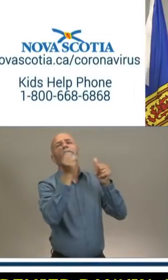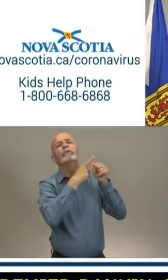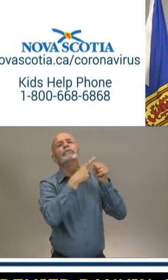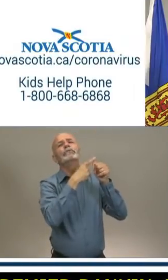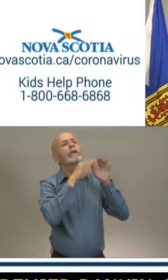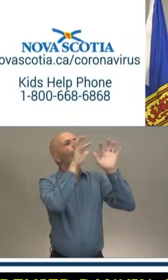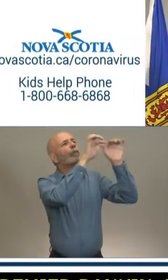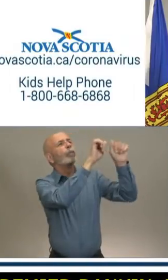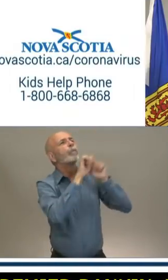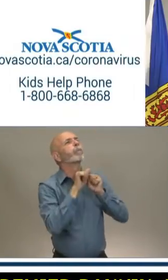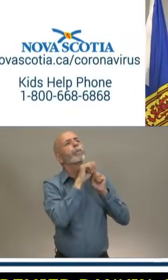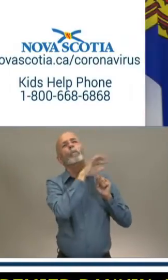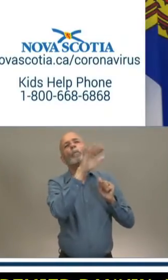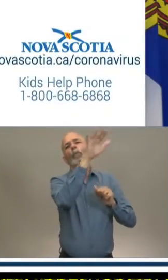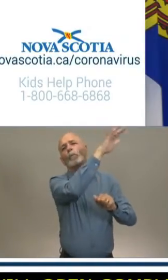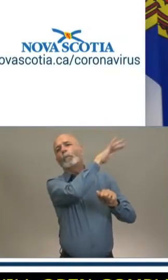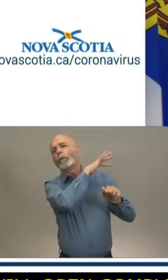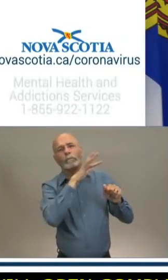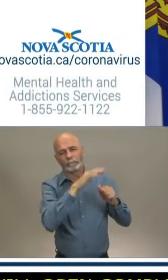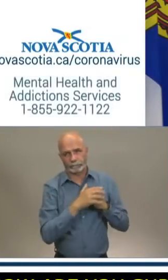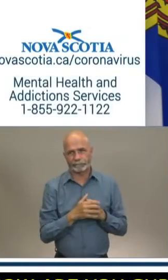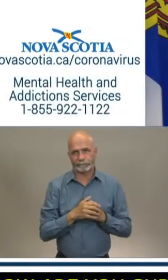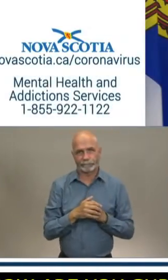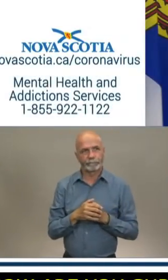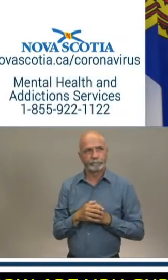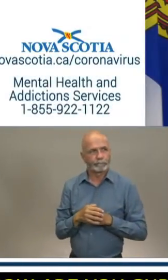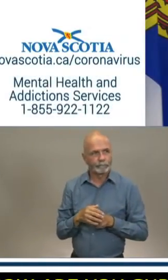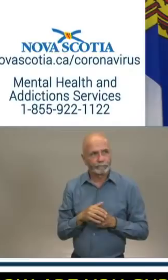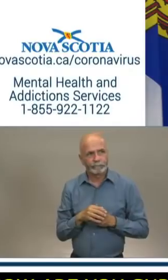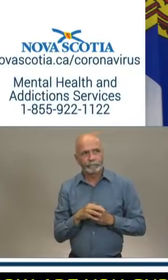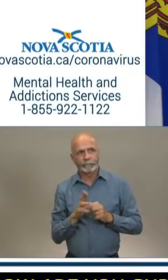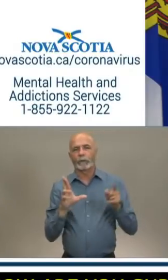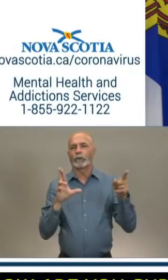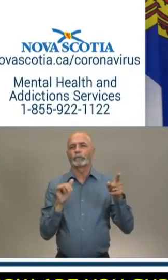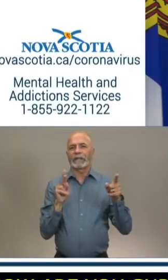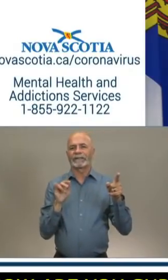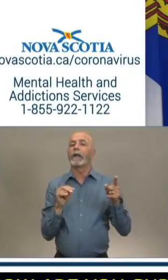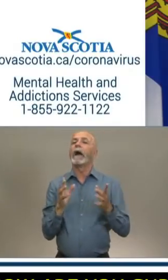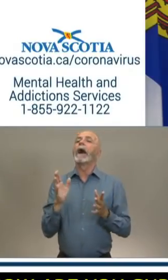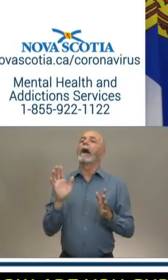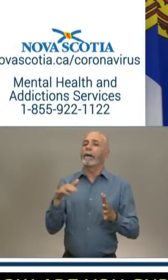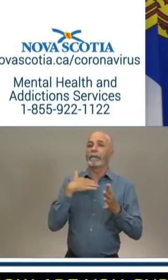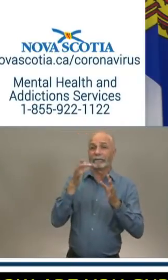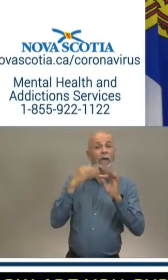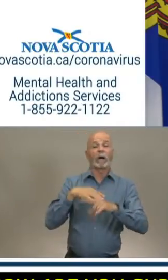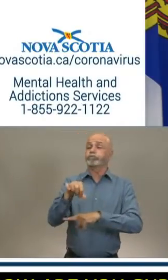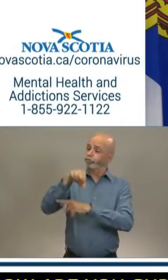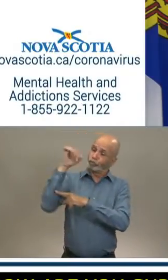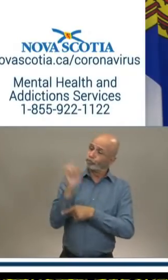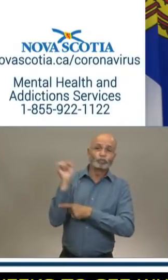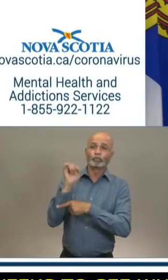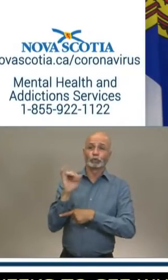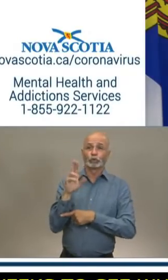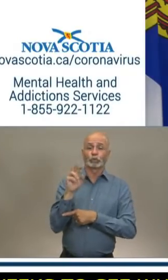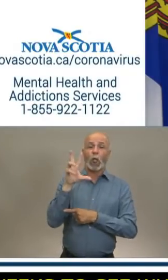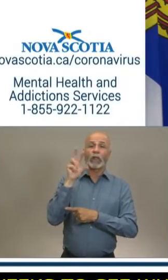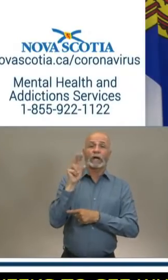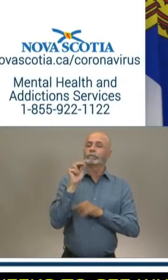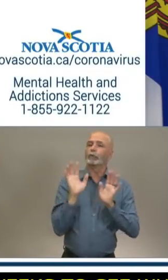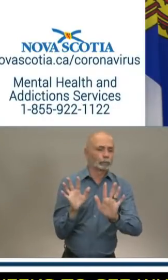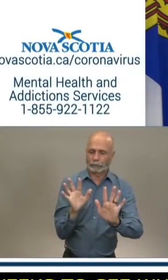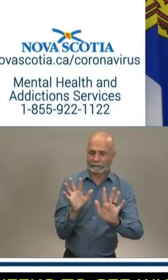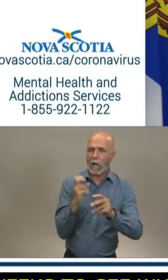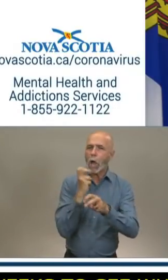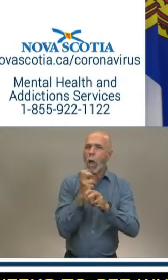Well, I would not agree that we're fully certain. That we're not fully certain of anything when it comes to the pandemic and seeing if there's a surge